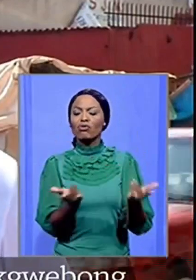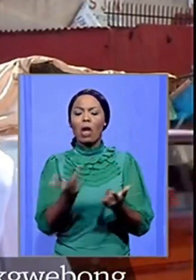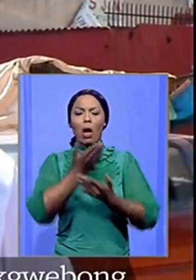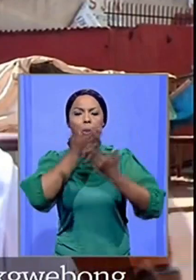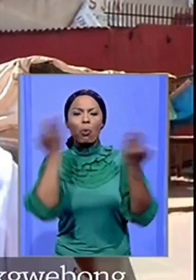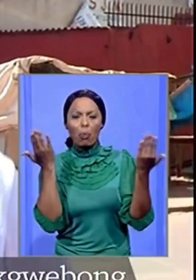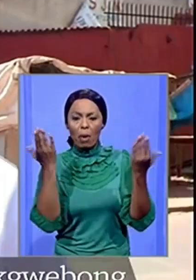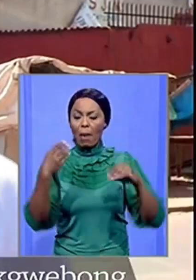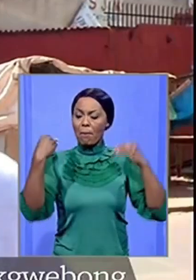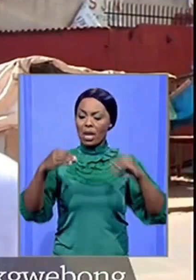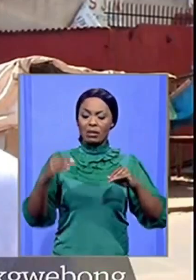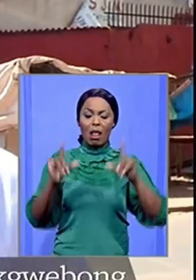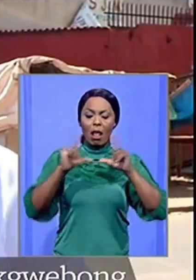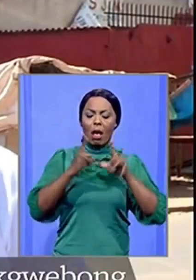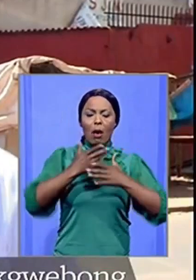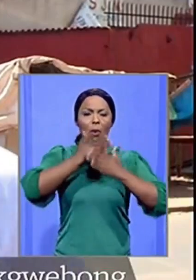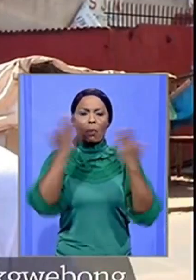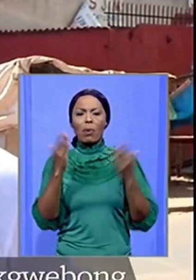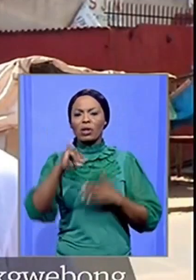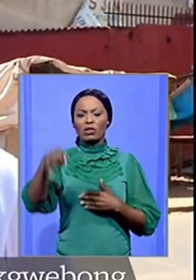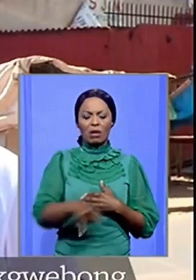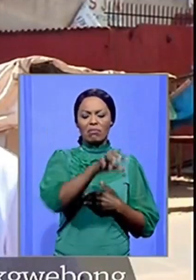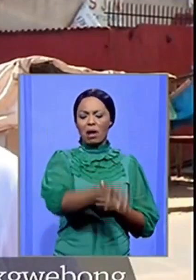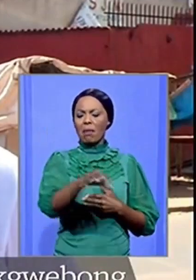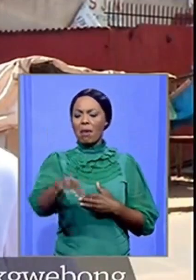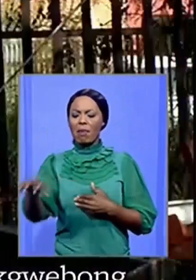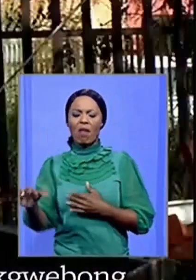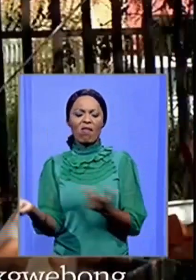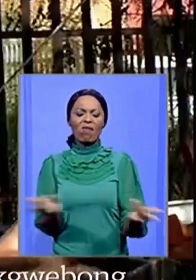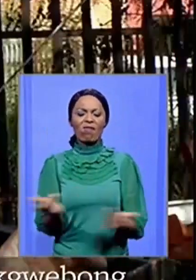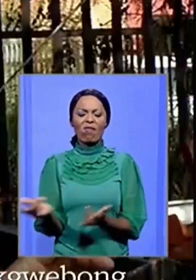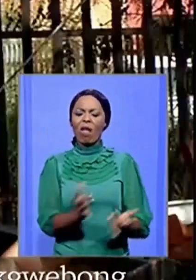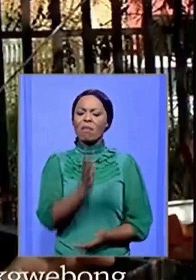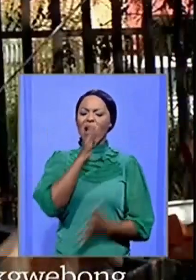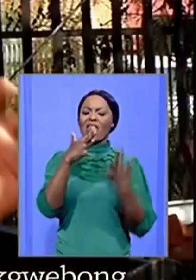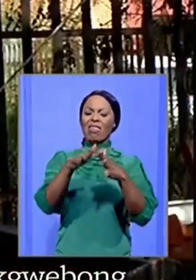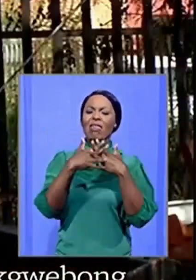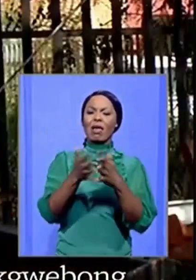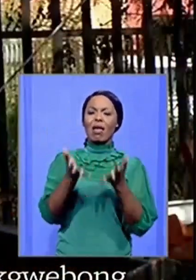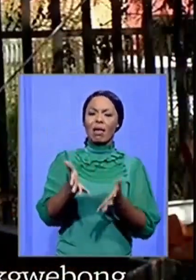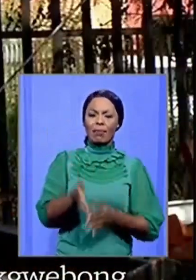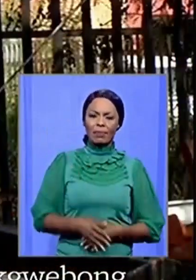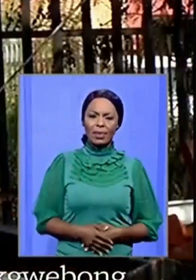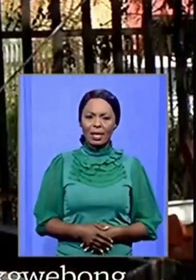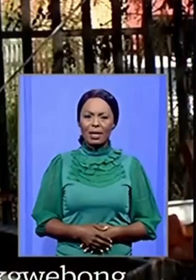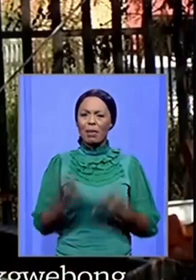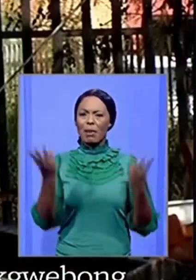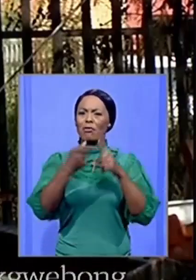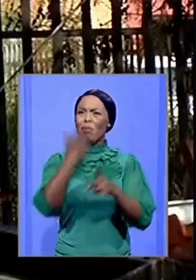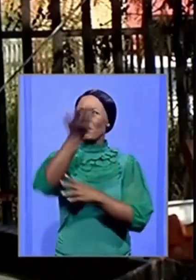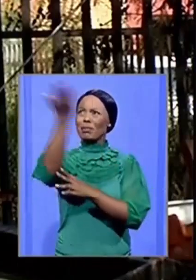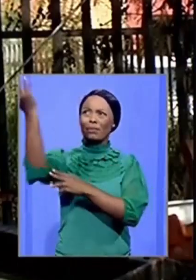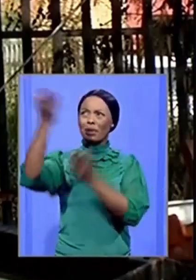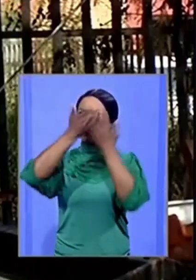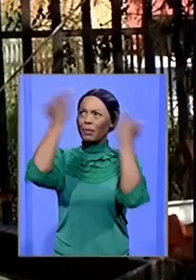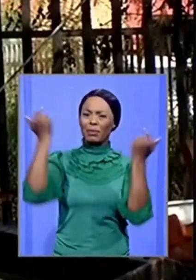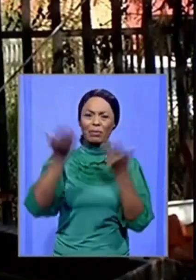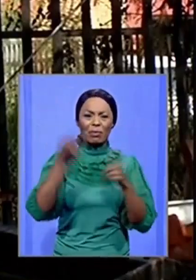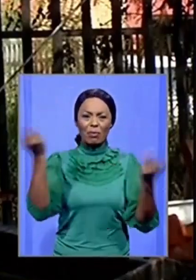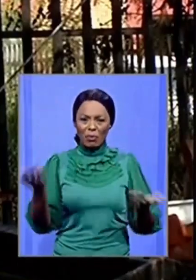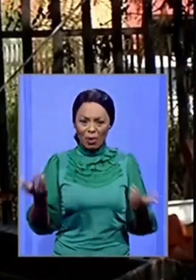a go rekiša mo di-complex. Ki yona e hlotše go taba ye. Mmile batho ba le gore ba tswelela ba tlola from nowhere a get ba tla